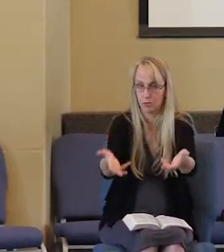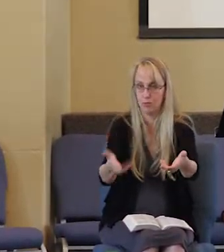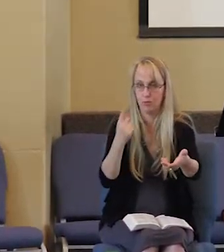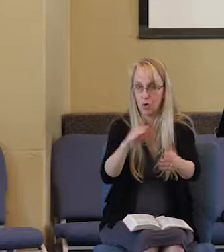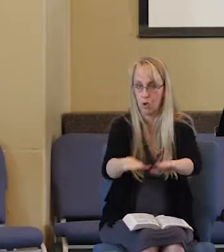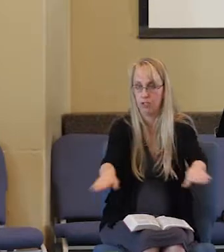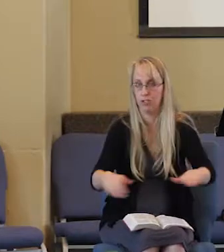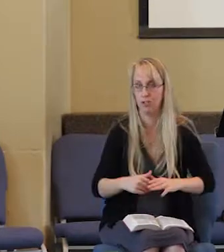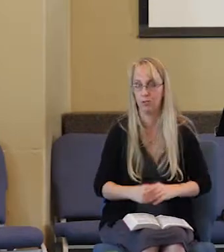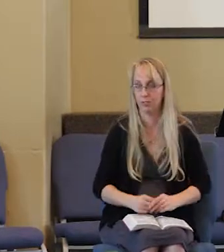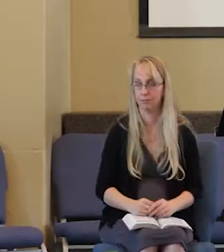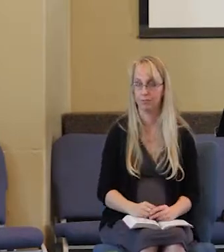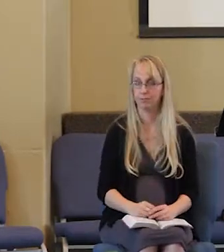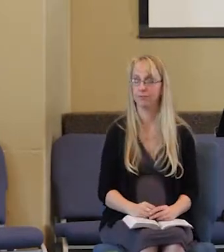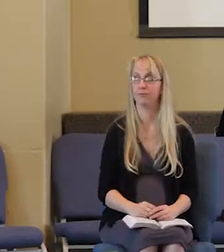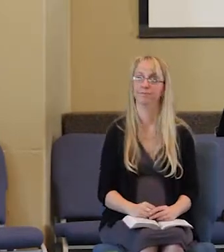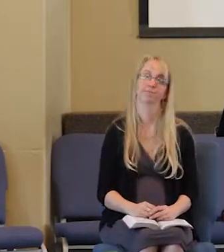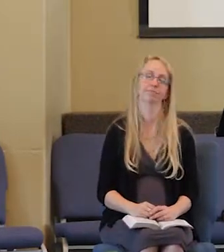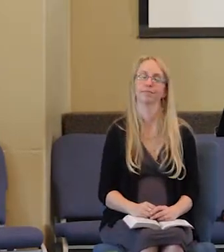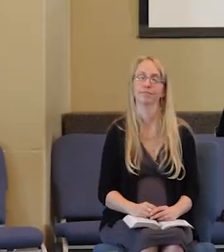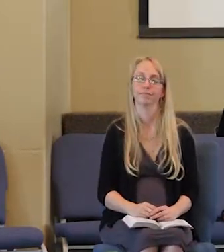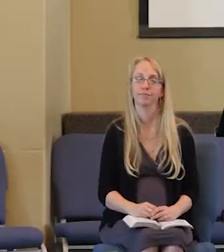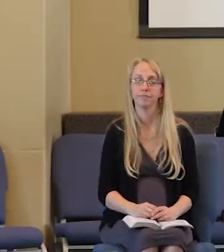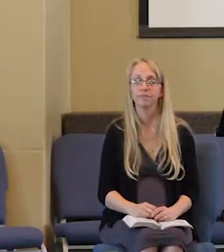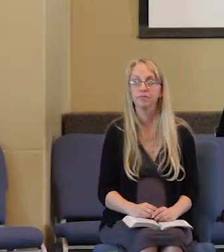be the mothers for our children.